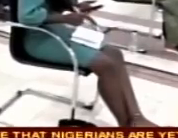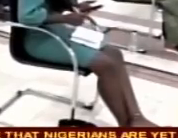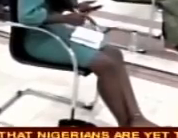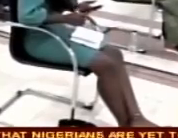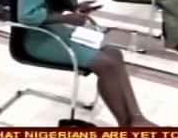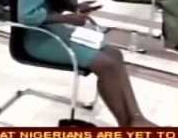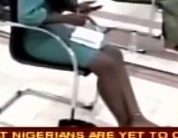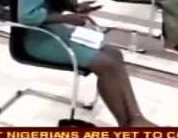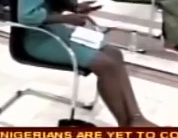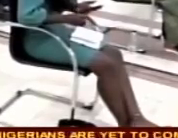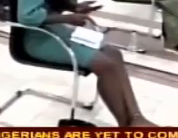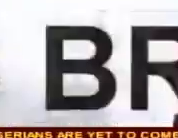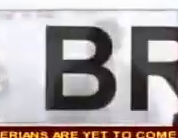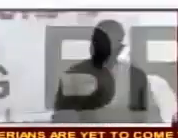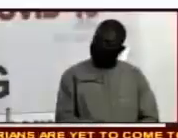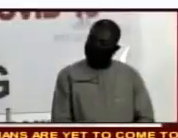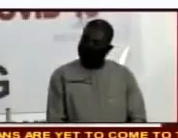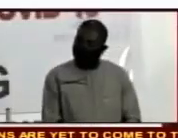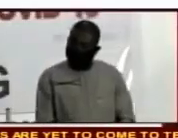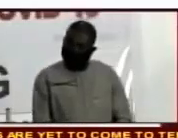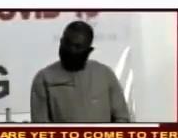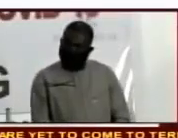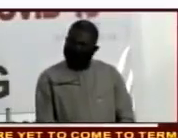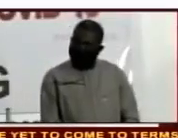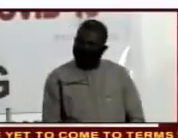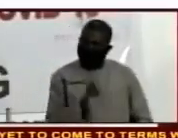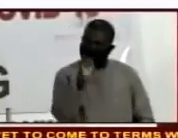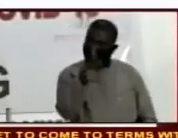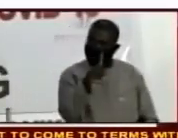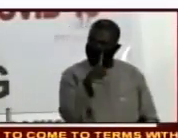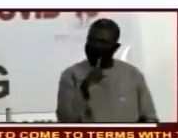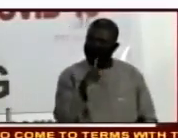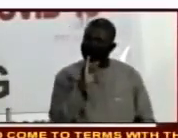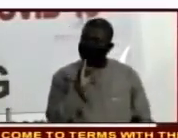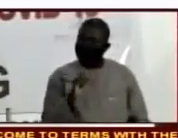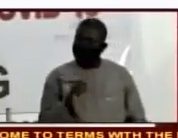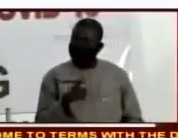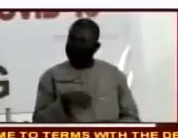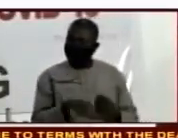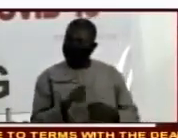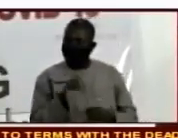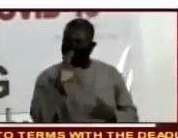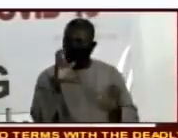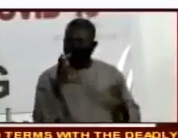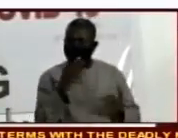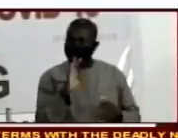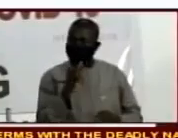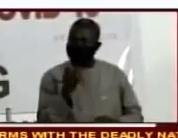Thank you very much. The question is around the issue of the